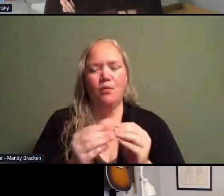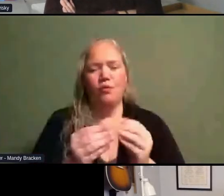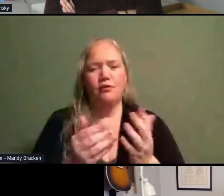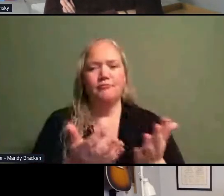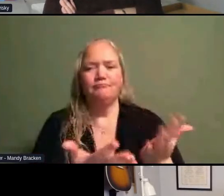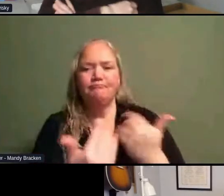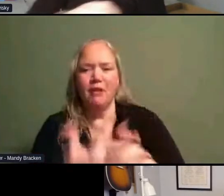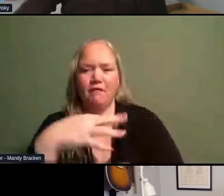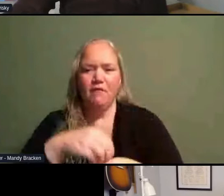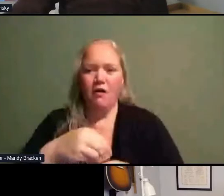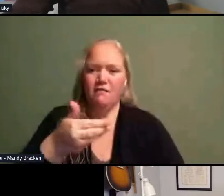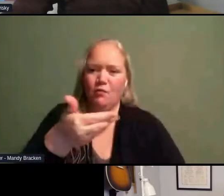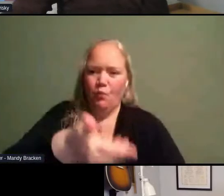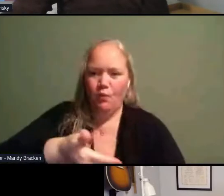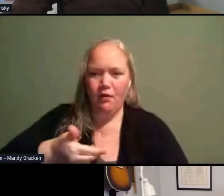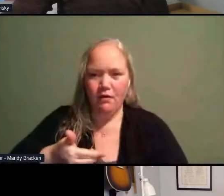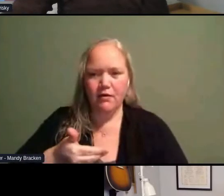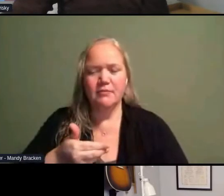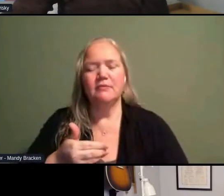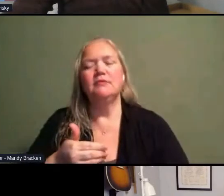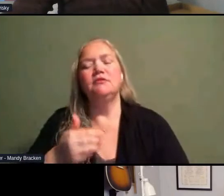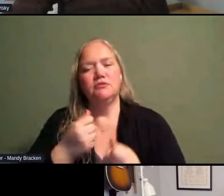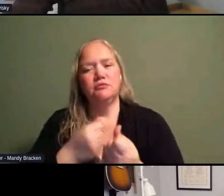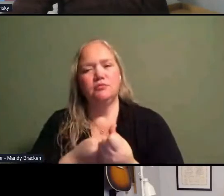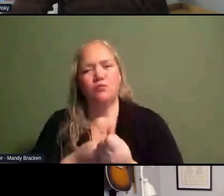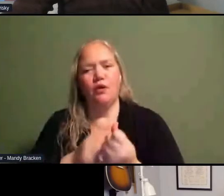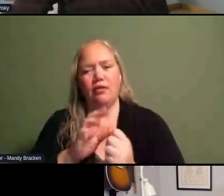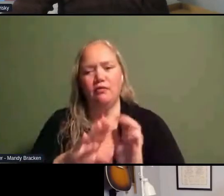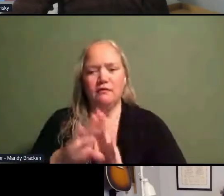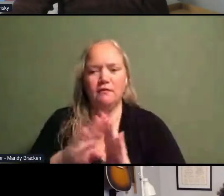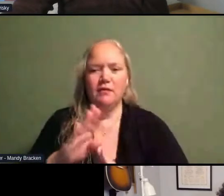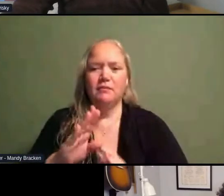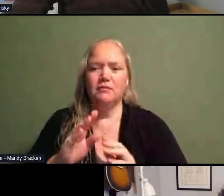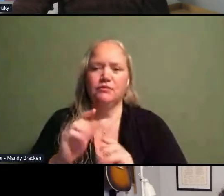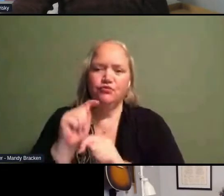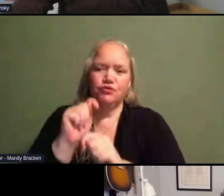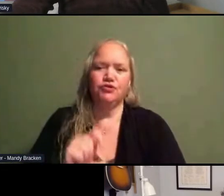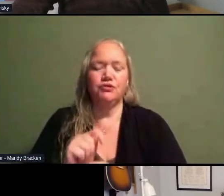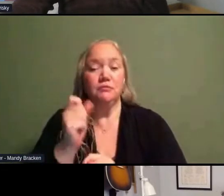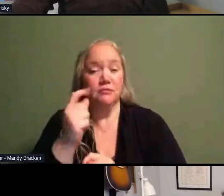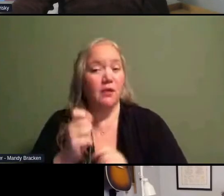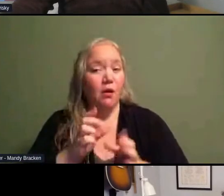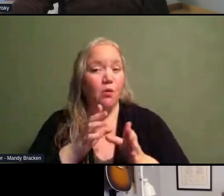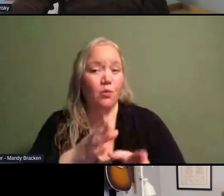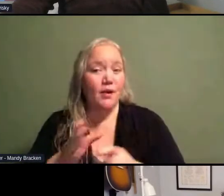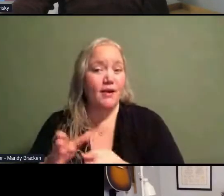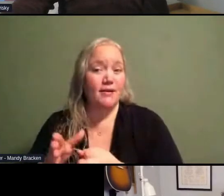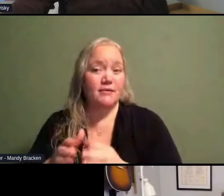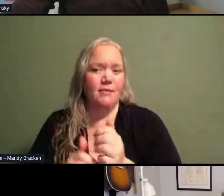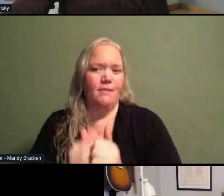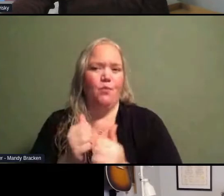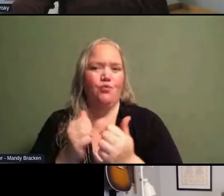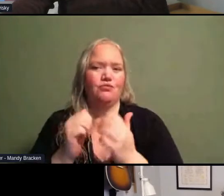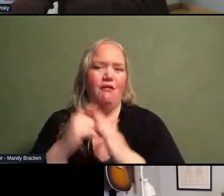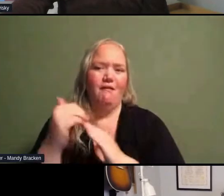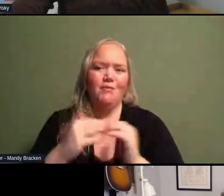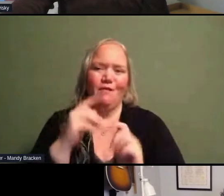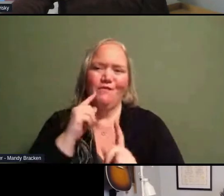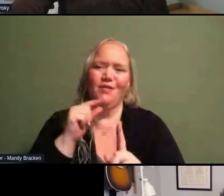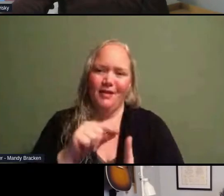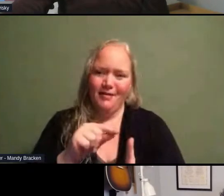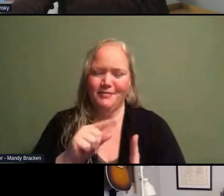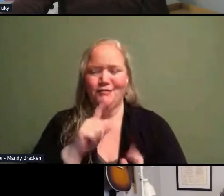and traditions in ways that feel the most comfortable for them. So very happy to be here and speaking with all of these